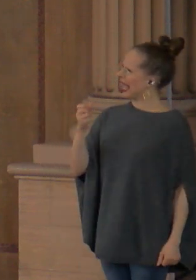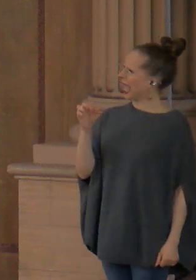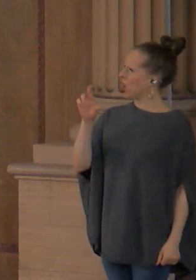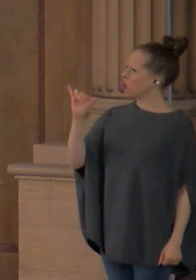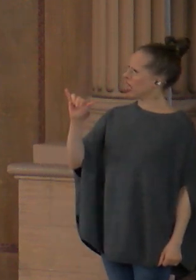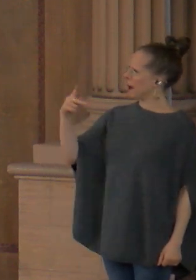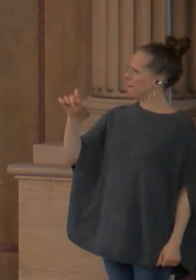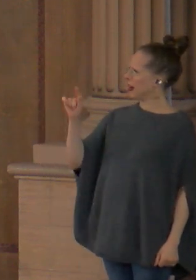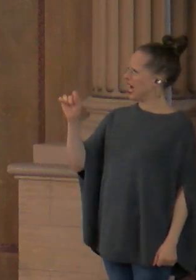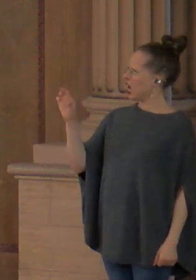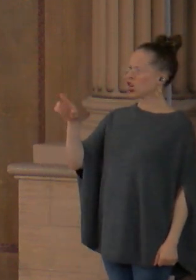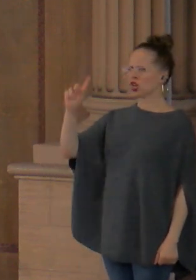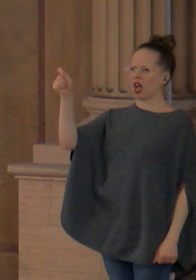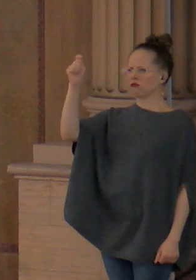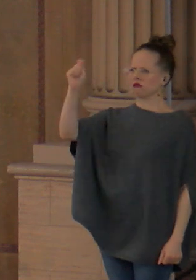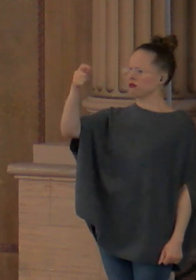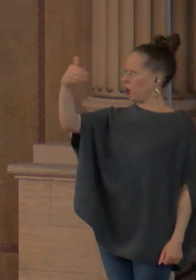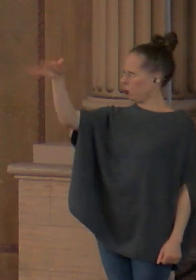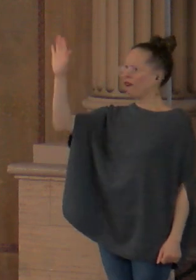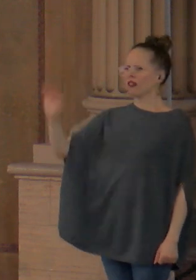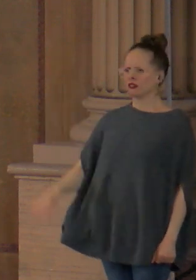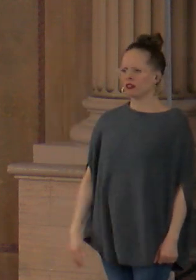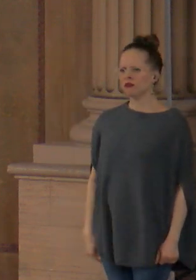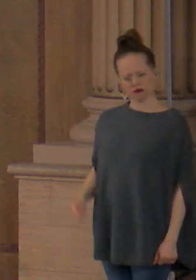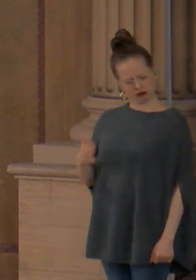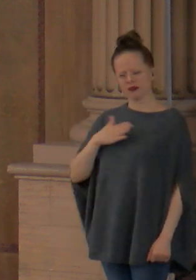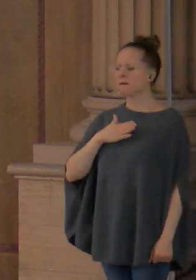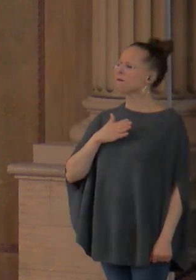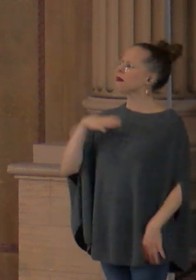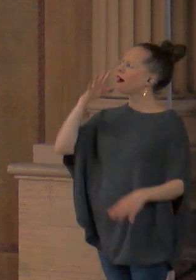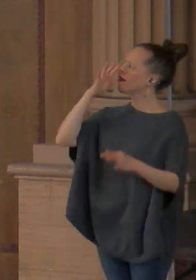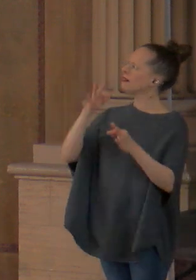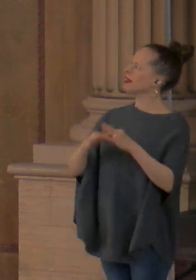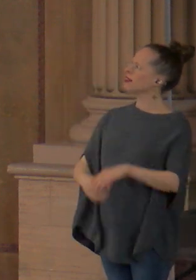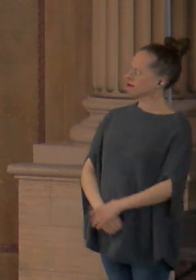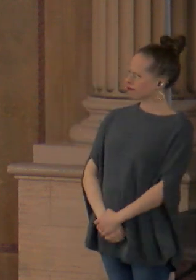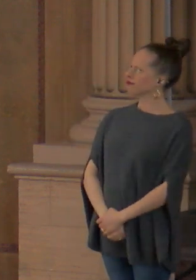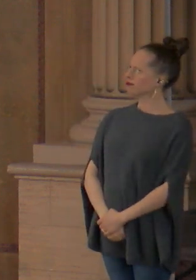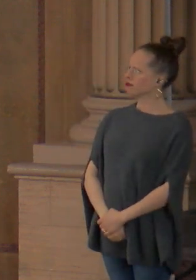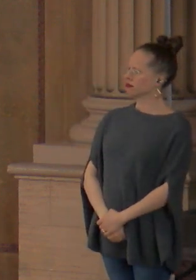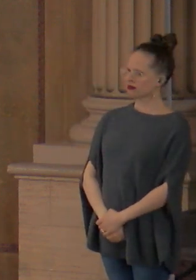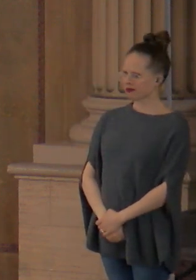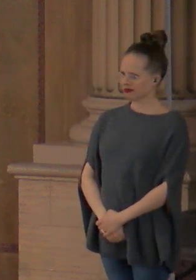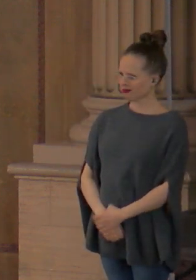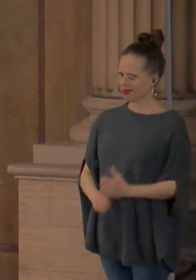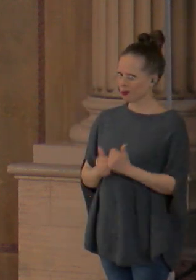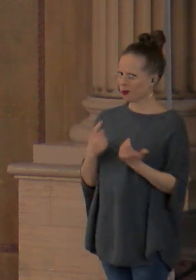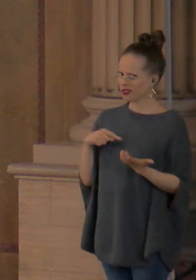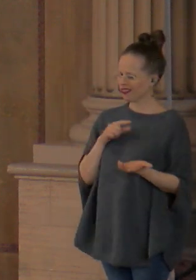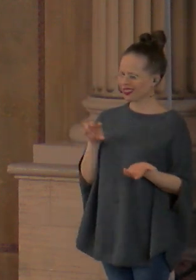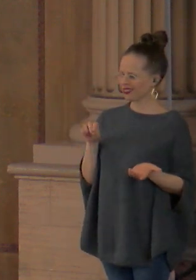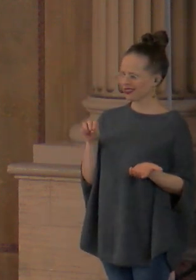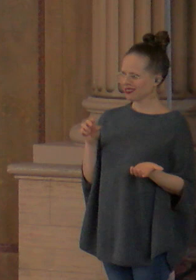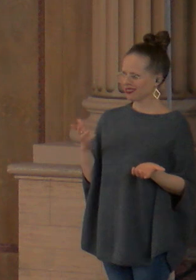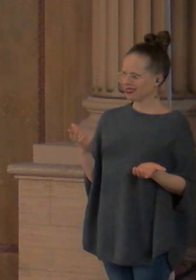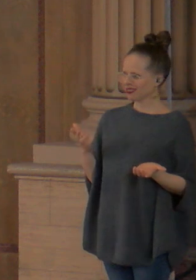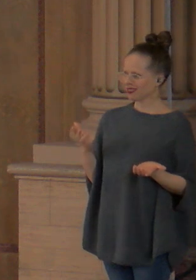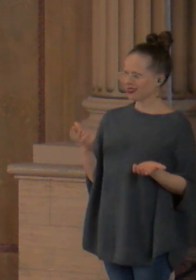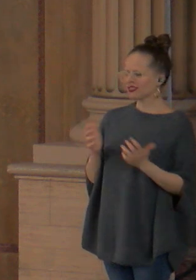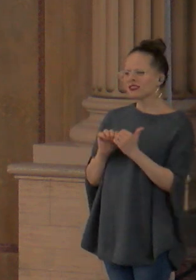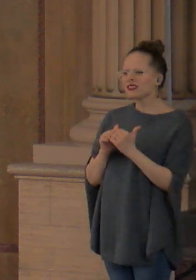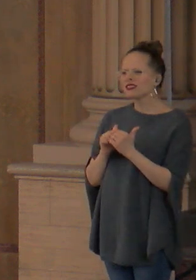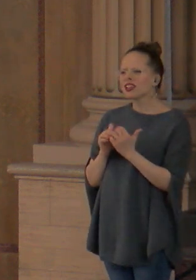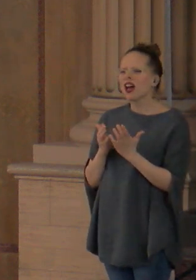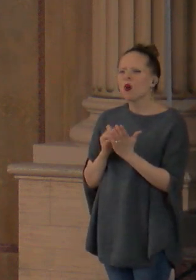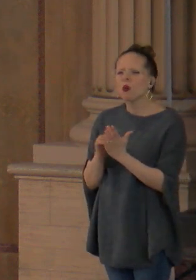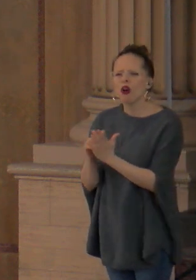and just move that thing. I was able to do that by my faith. Most of us haven't done that. And then how often have we, if we're honest, have we